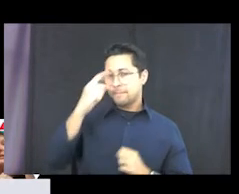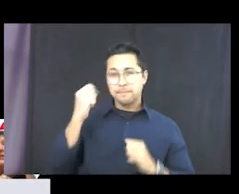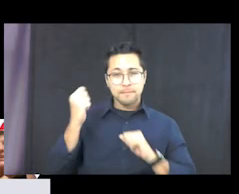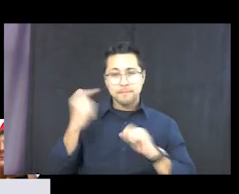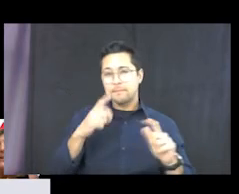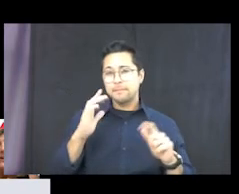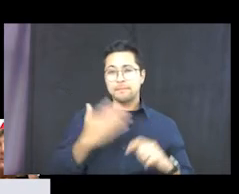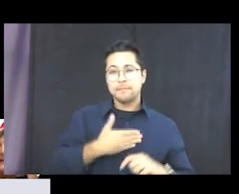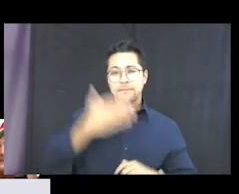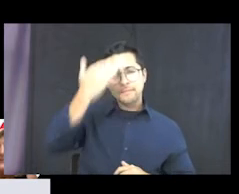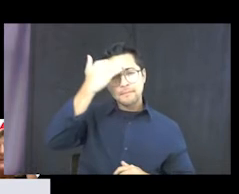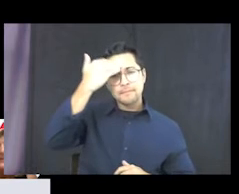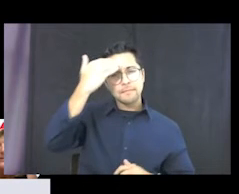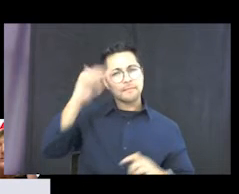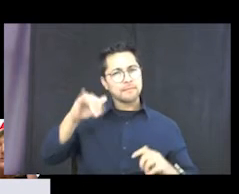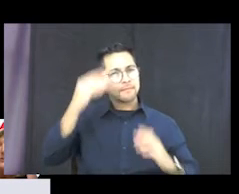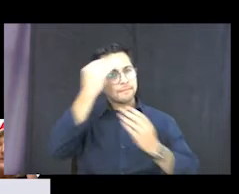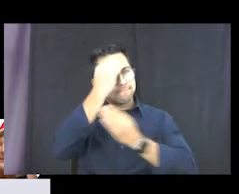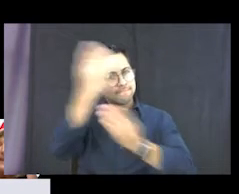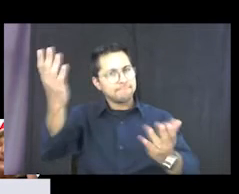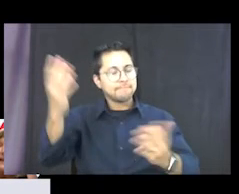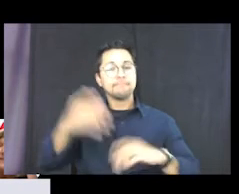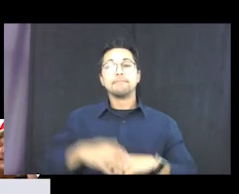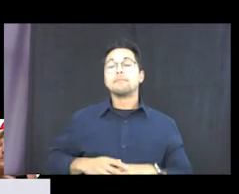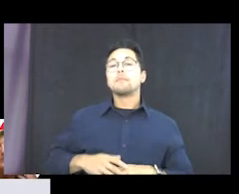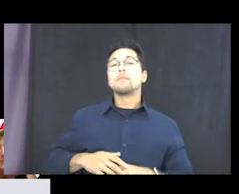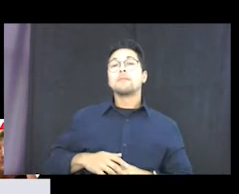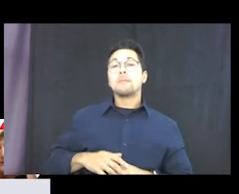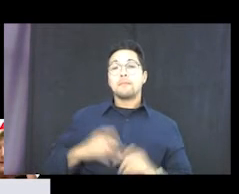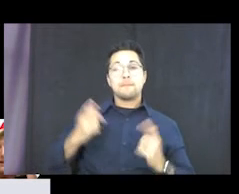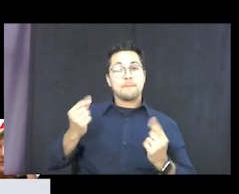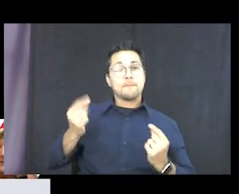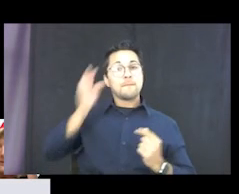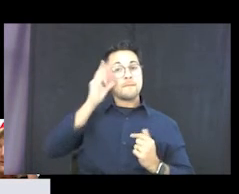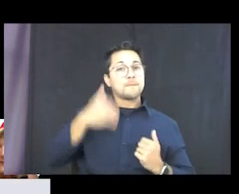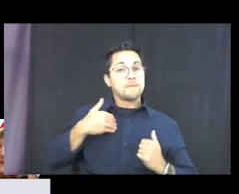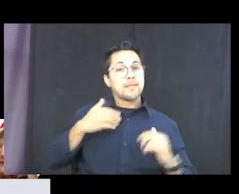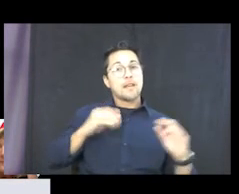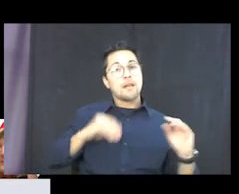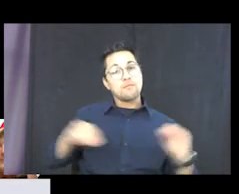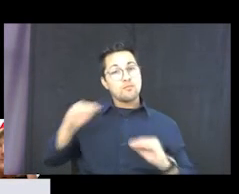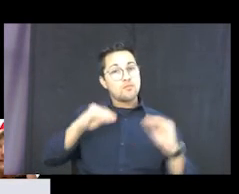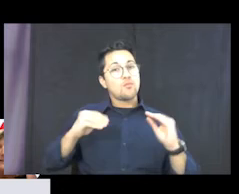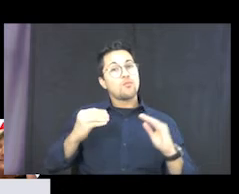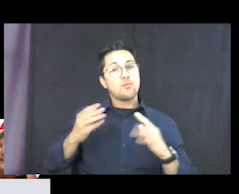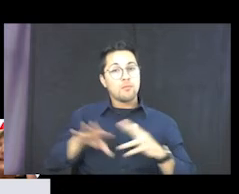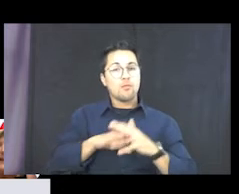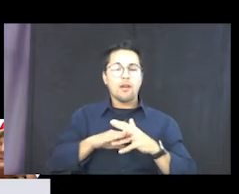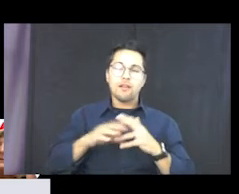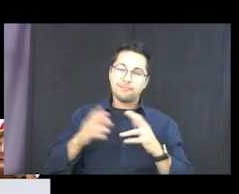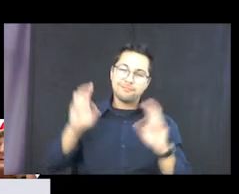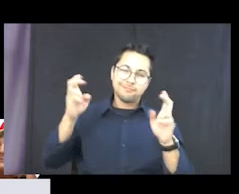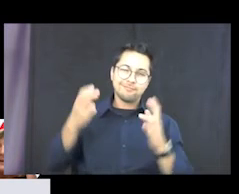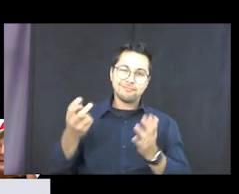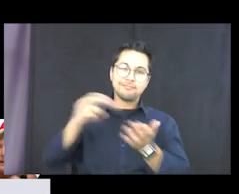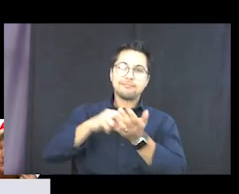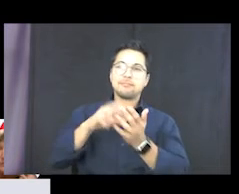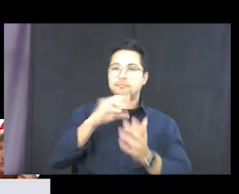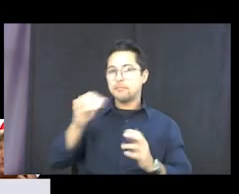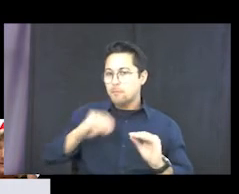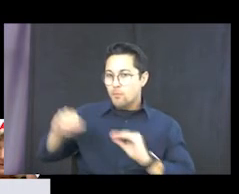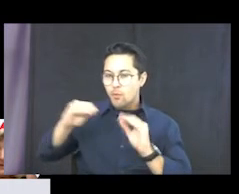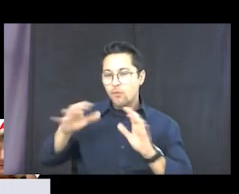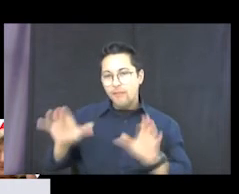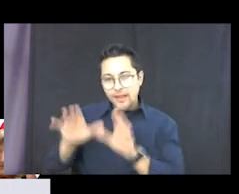our knowledge that we are passing on to you, we're going to have a movement break, also known as a get up and move activity, and a brain break,